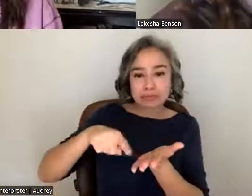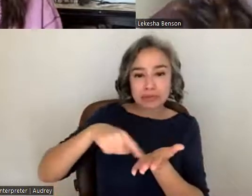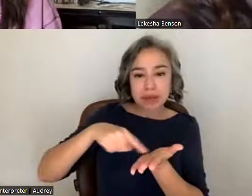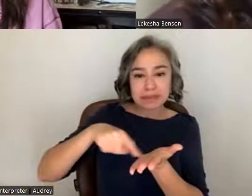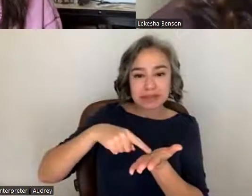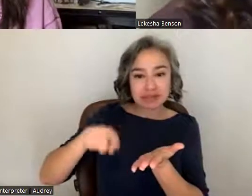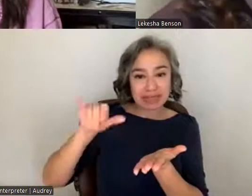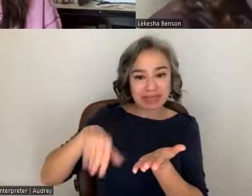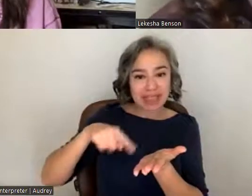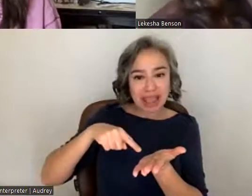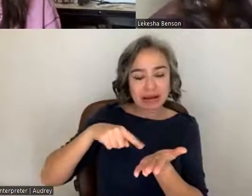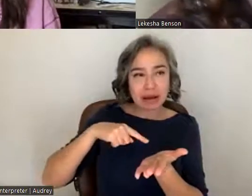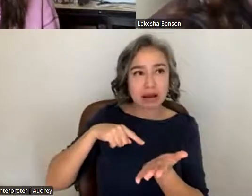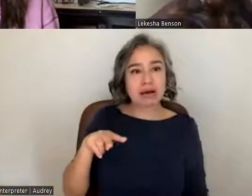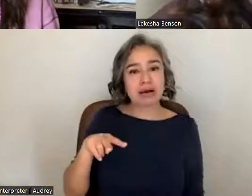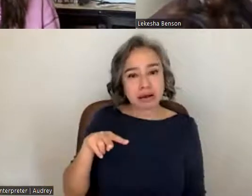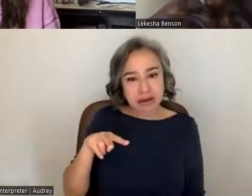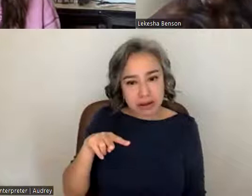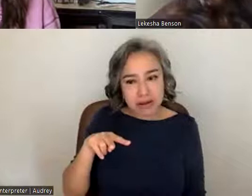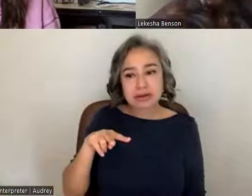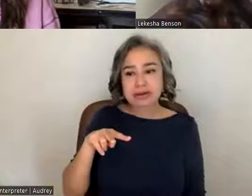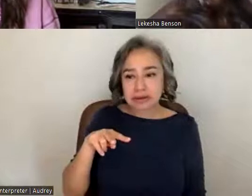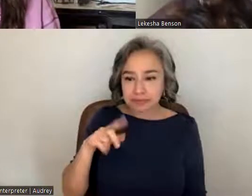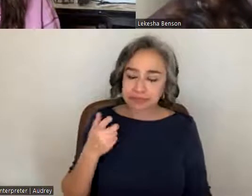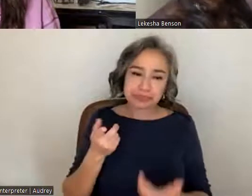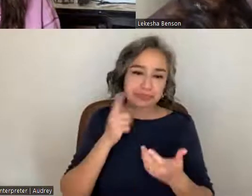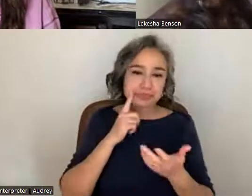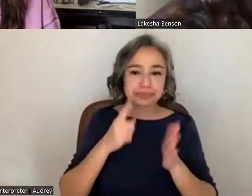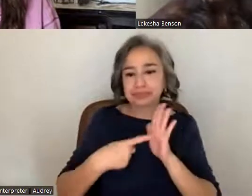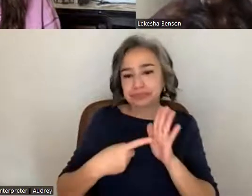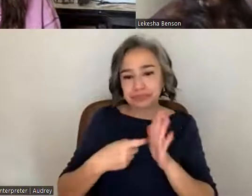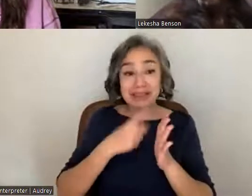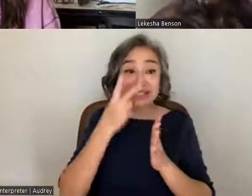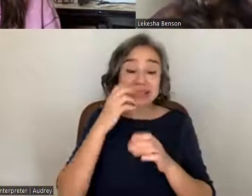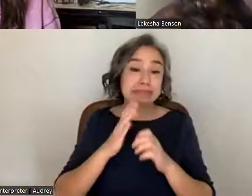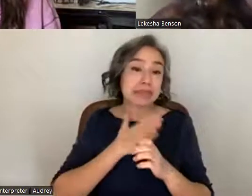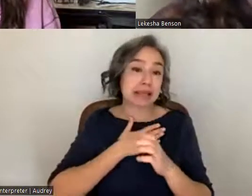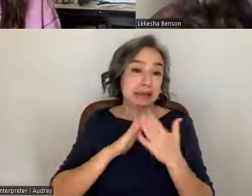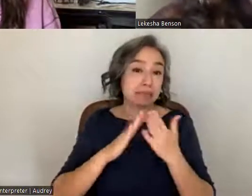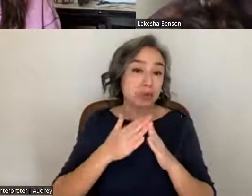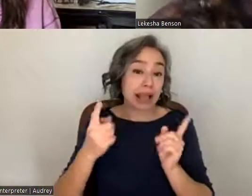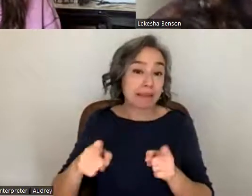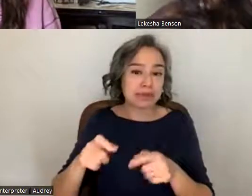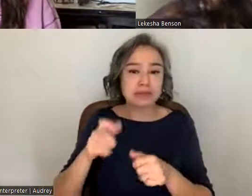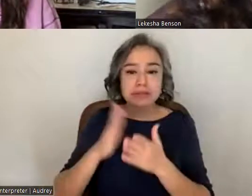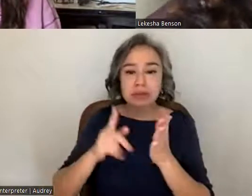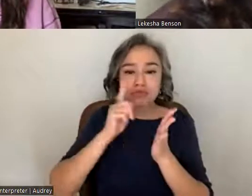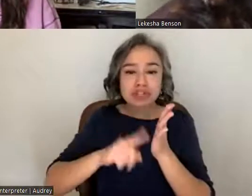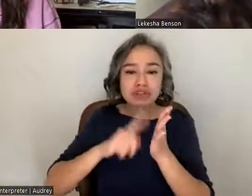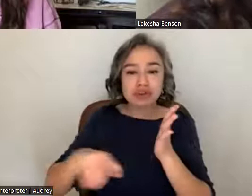hey, we need a family to come in. I'm just giving an example of something I've seen in my community. And there was some research being conducted